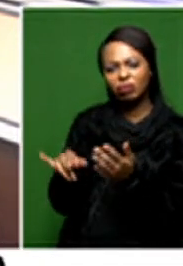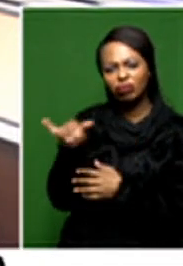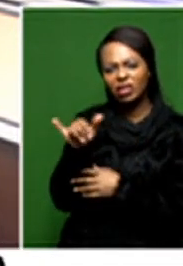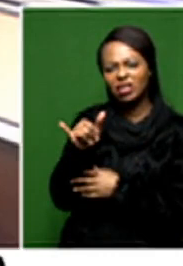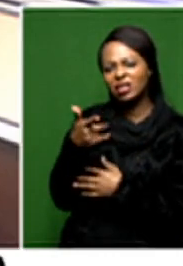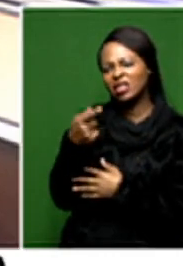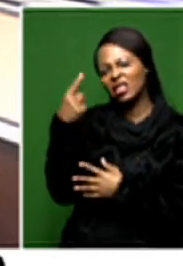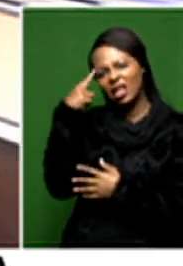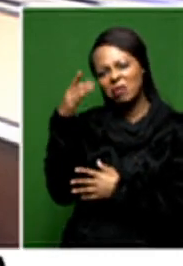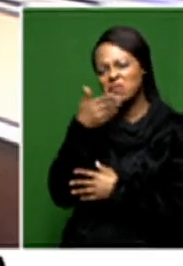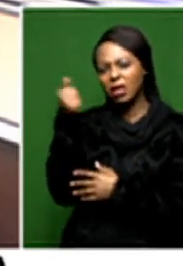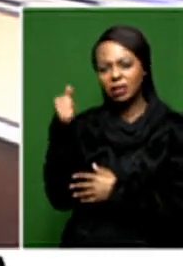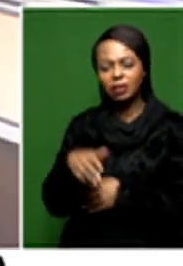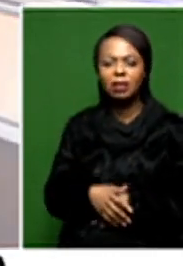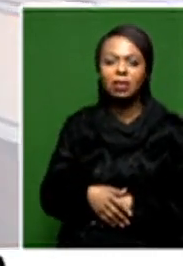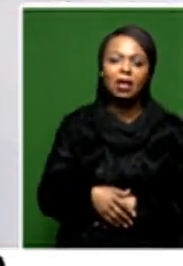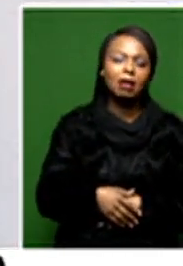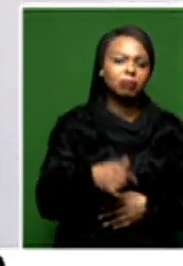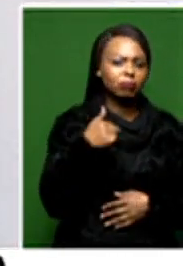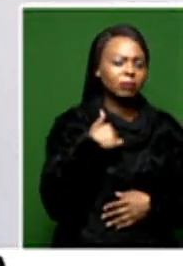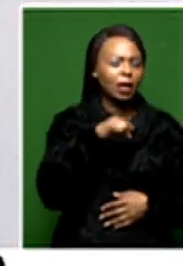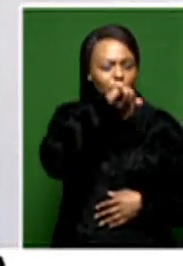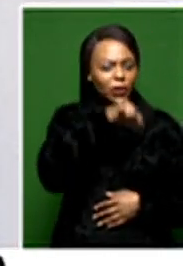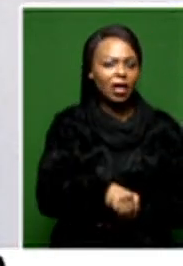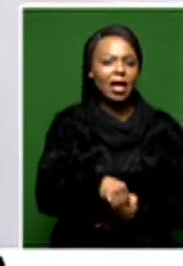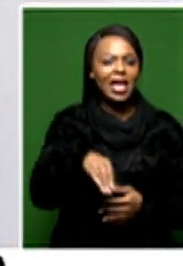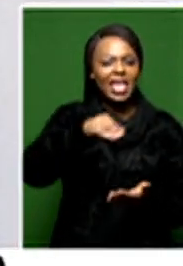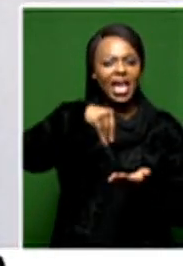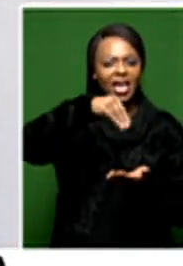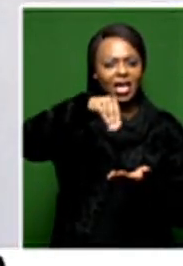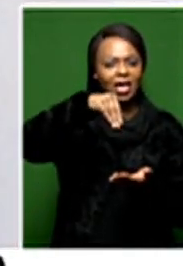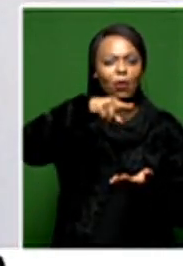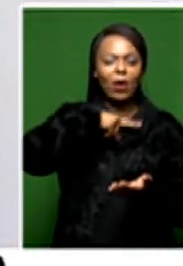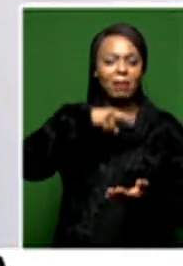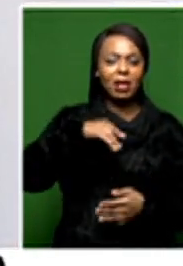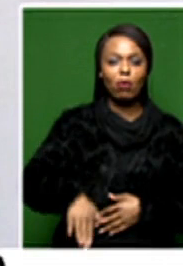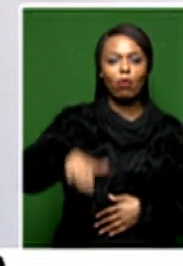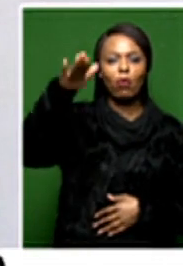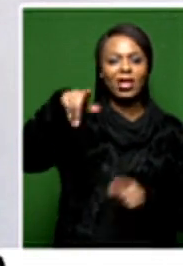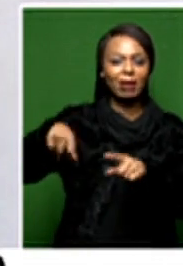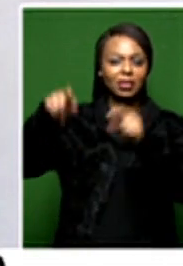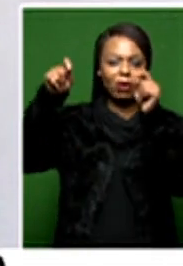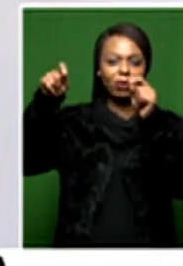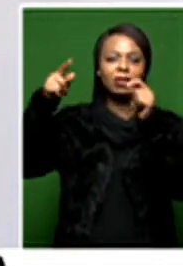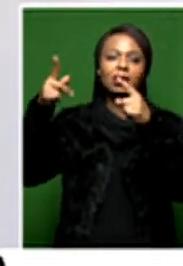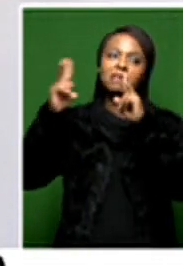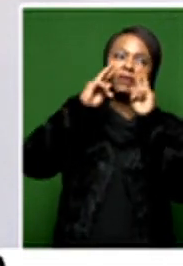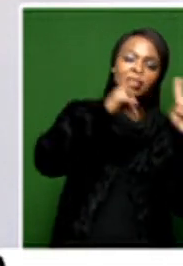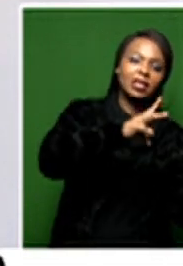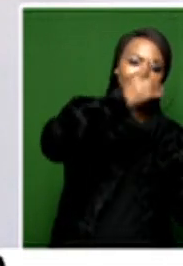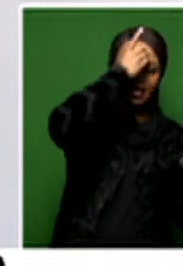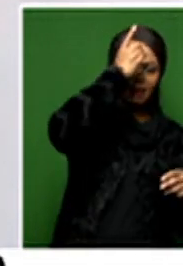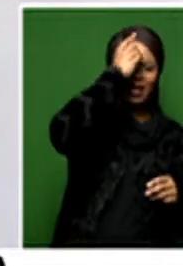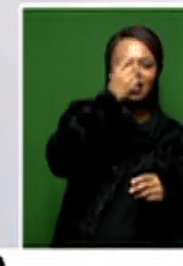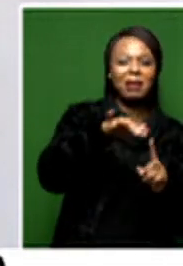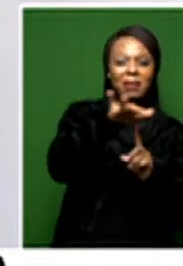Well, personally, I like curry a lot. I grew up in Cape Town, and I like to visit Durban, because these are the 2 areas